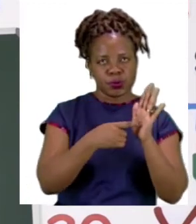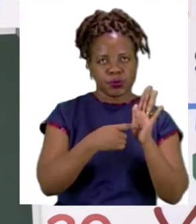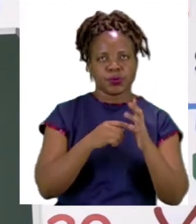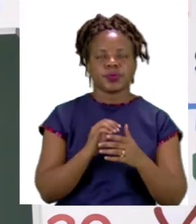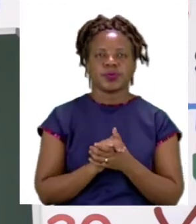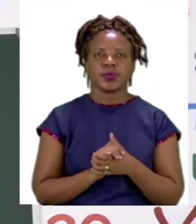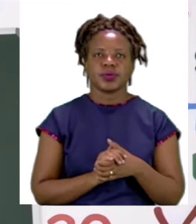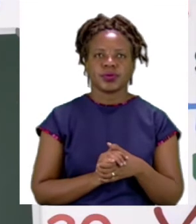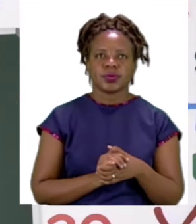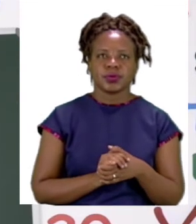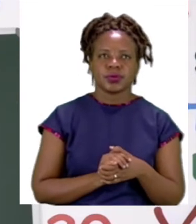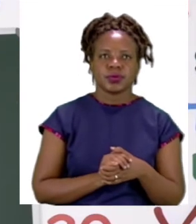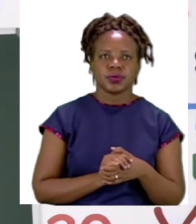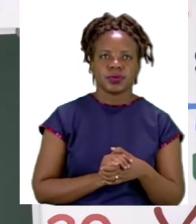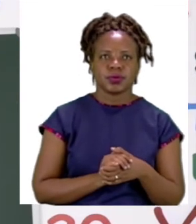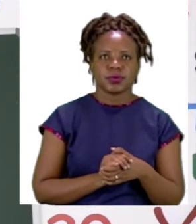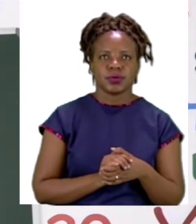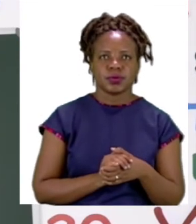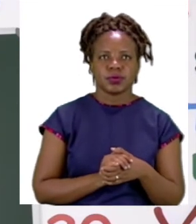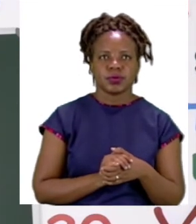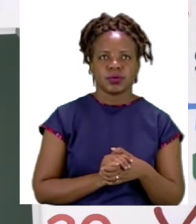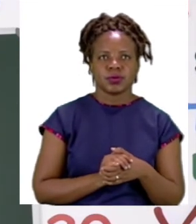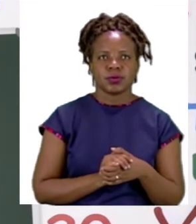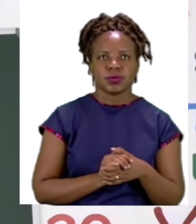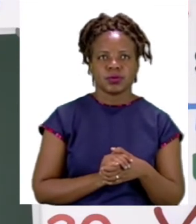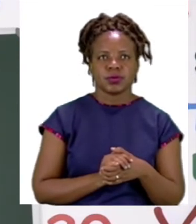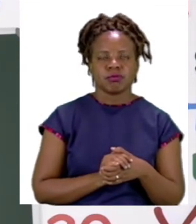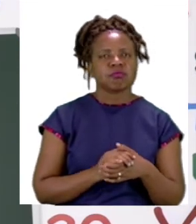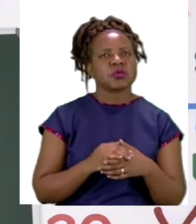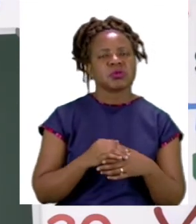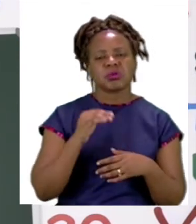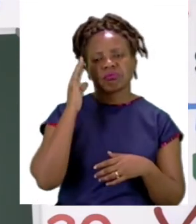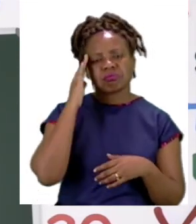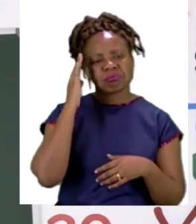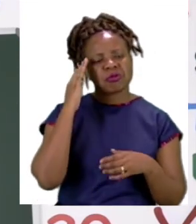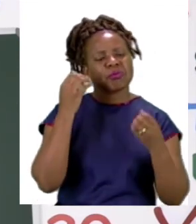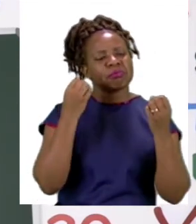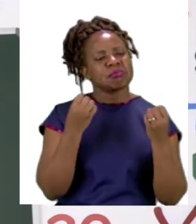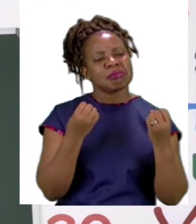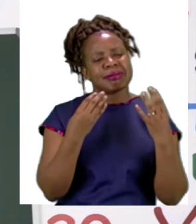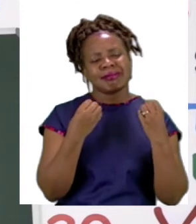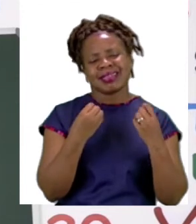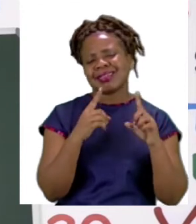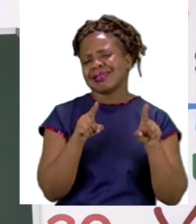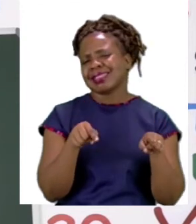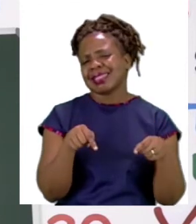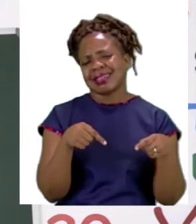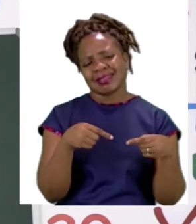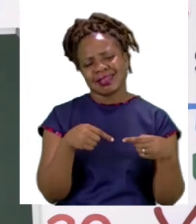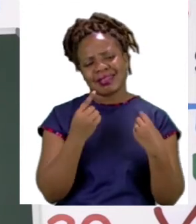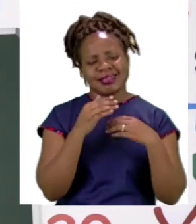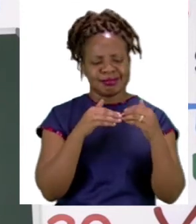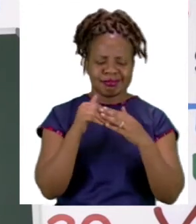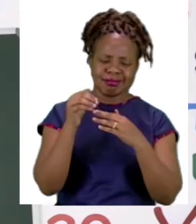Now, we know that houses are not just built out of bricks. There are many things that can be made up to make